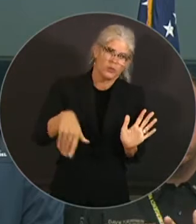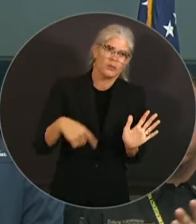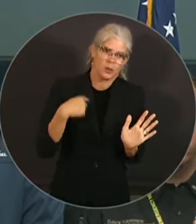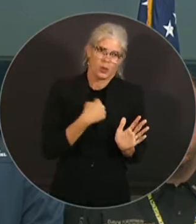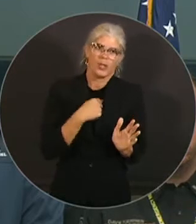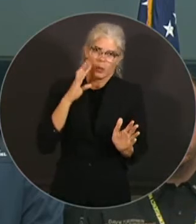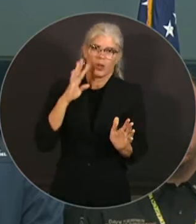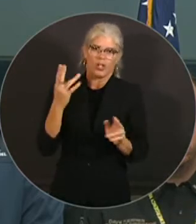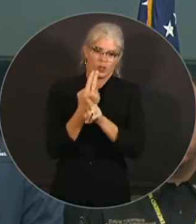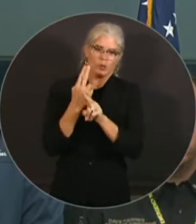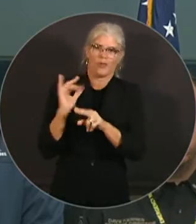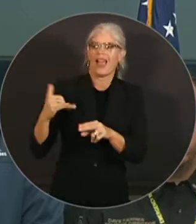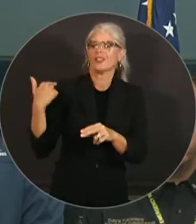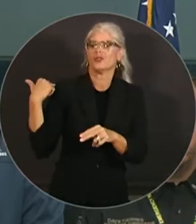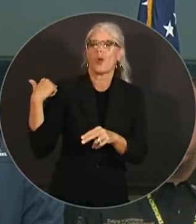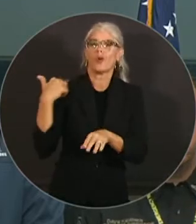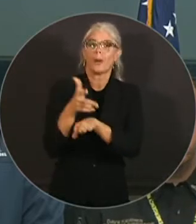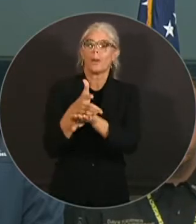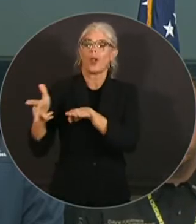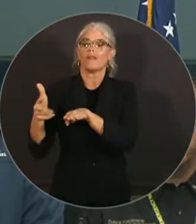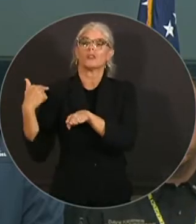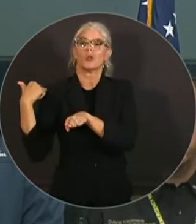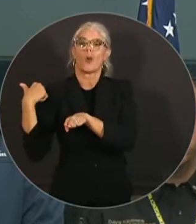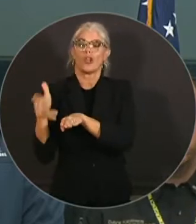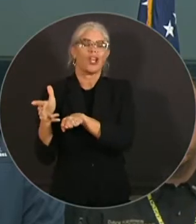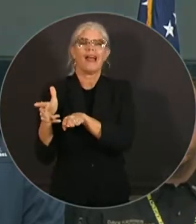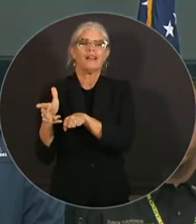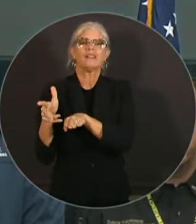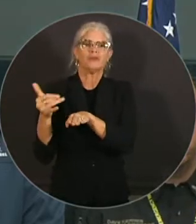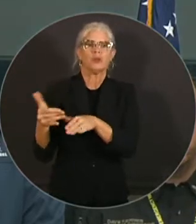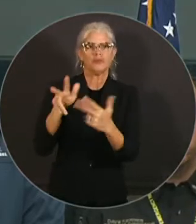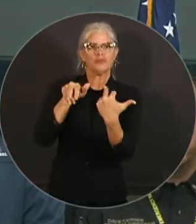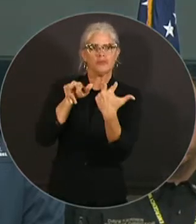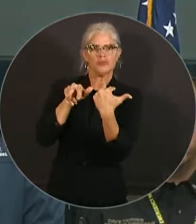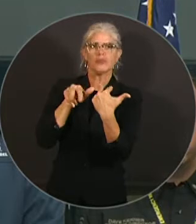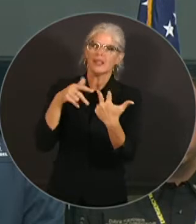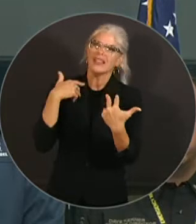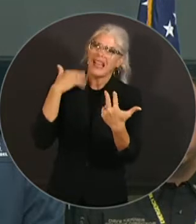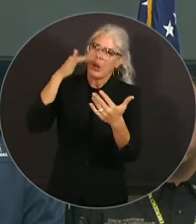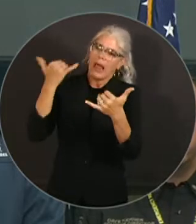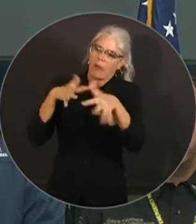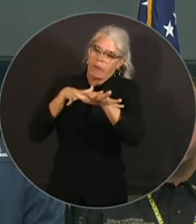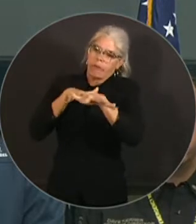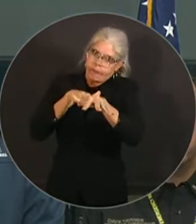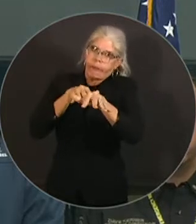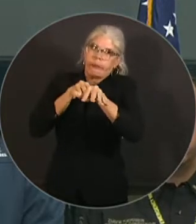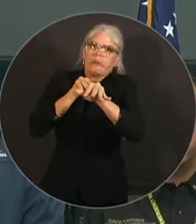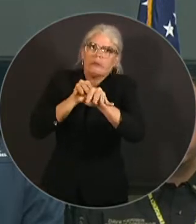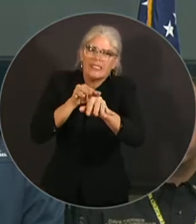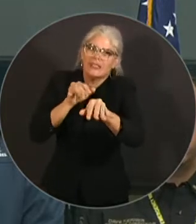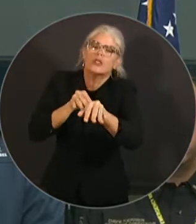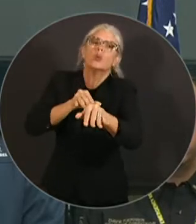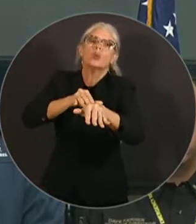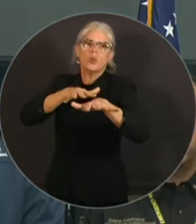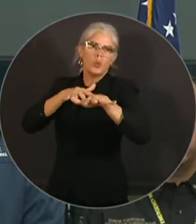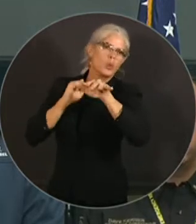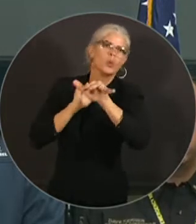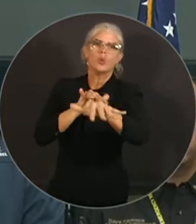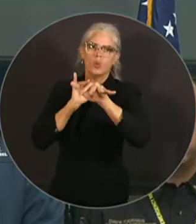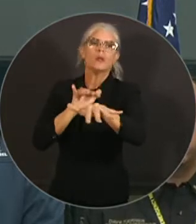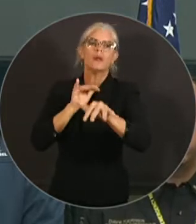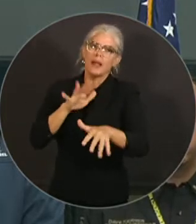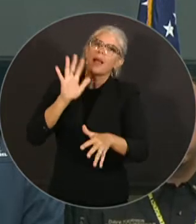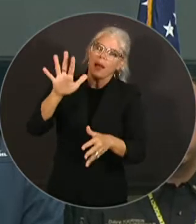shoulder open. That does help to ease congestion and keep it moving as best you can, but just be prepared that there are a lot